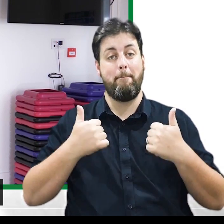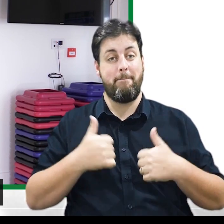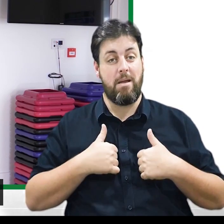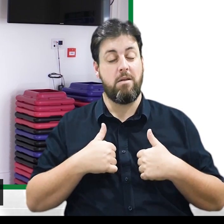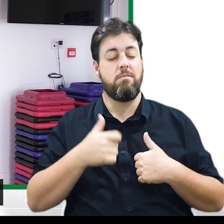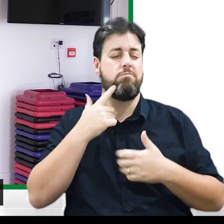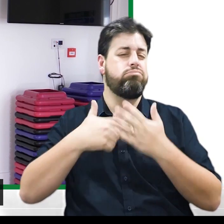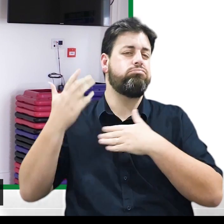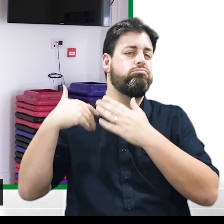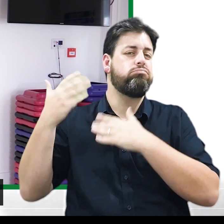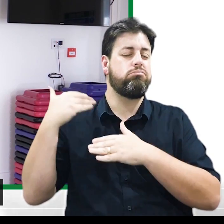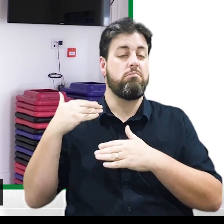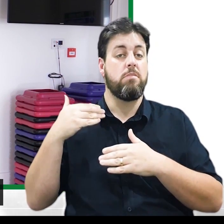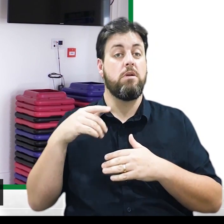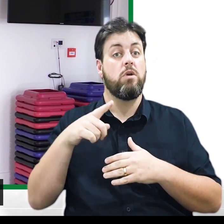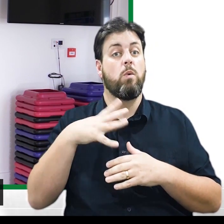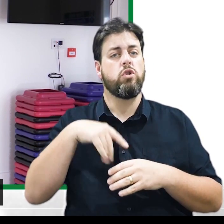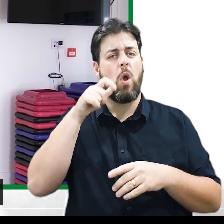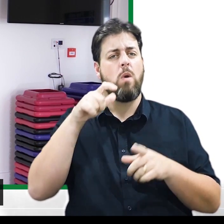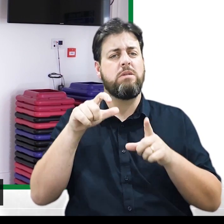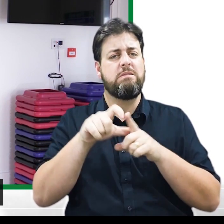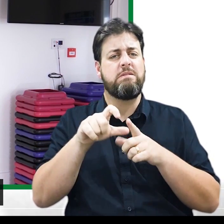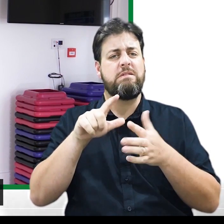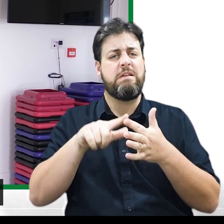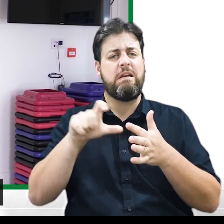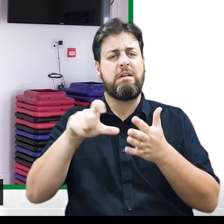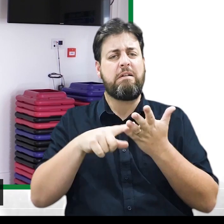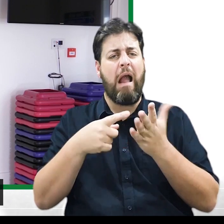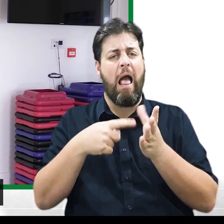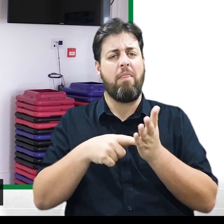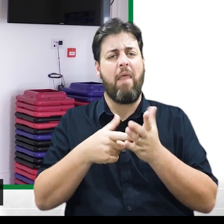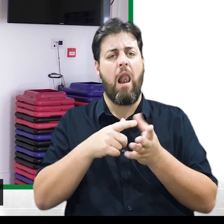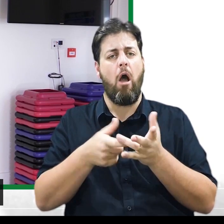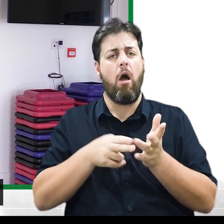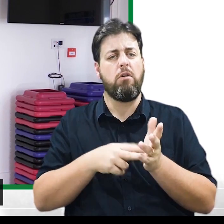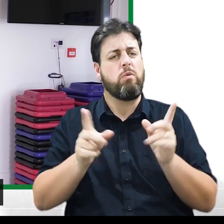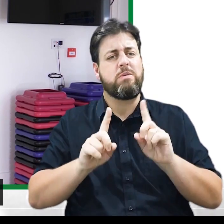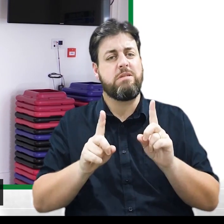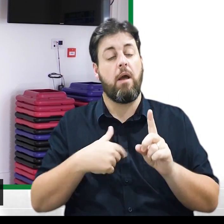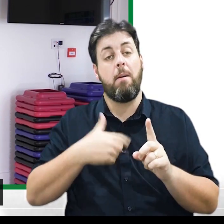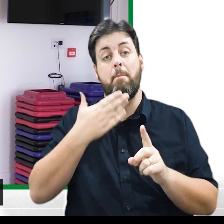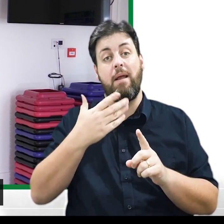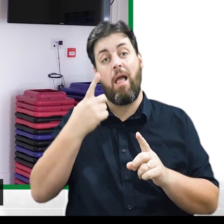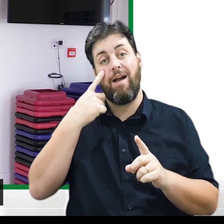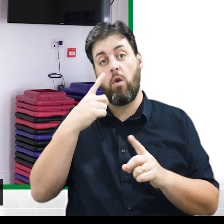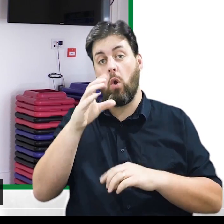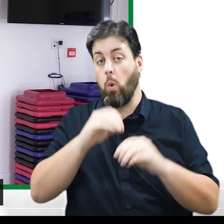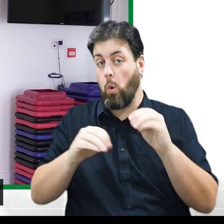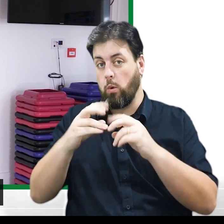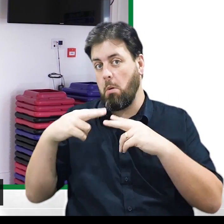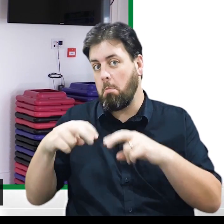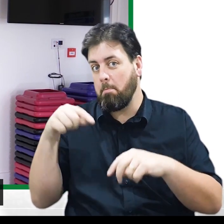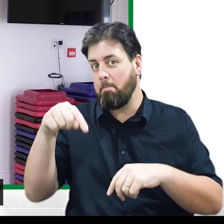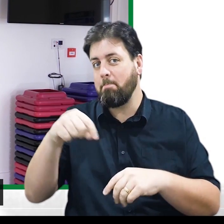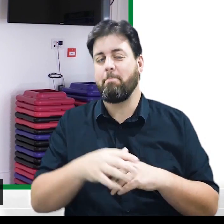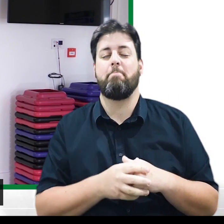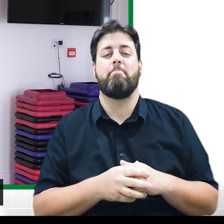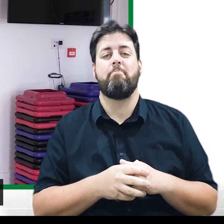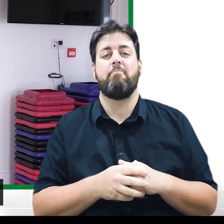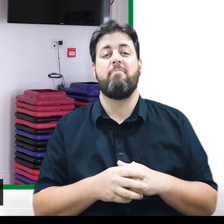And if you want to know what that is, I suggest you look it up by Googling it. Anyway, as we all know at the